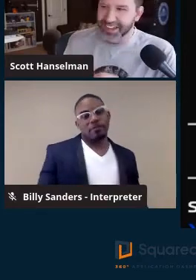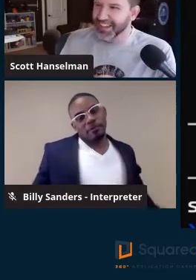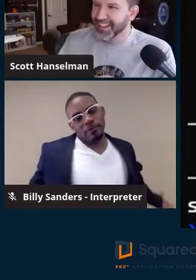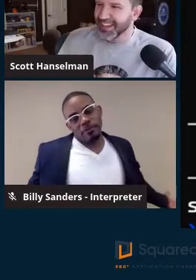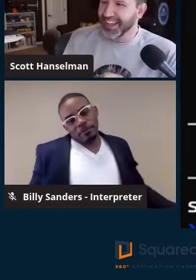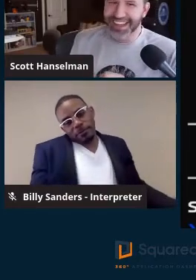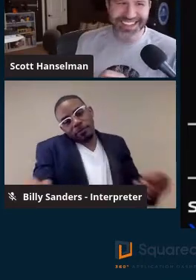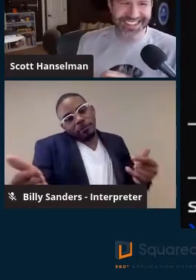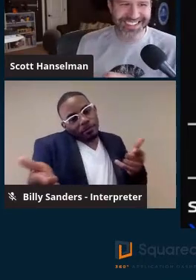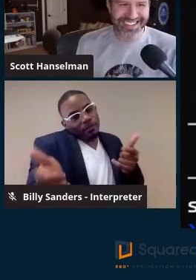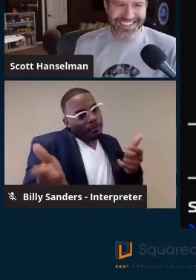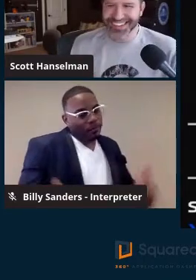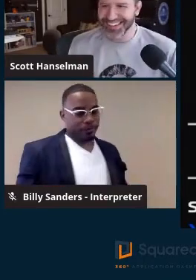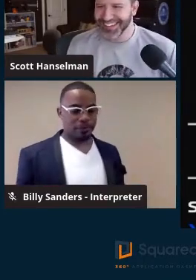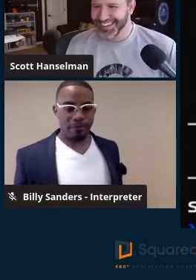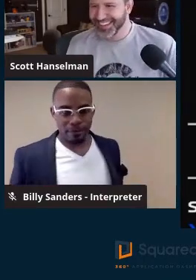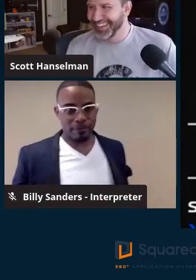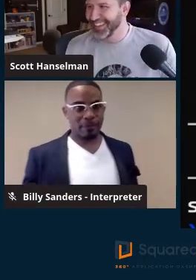that.